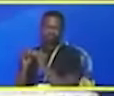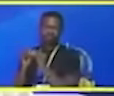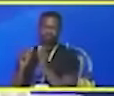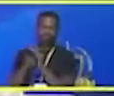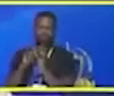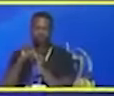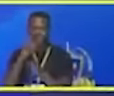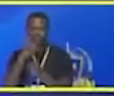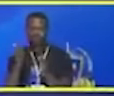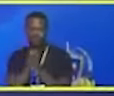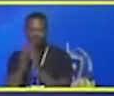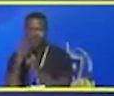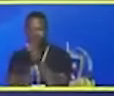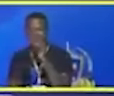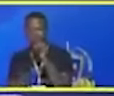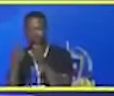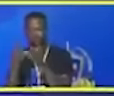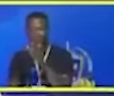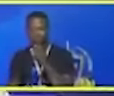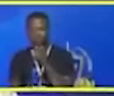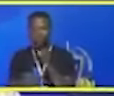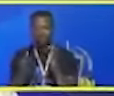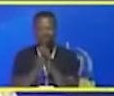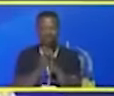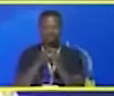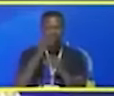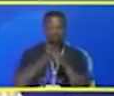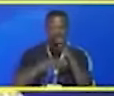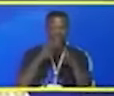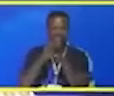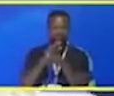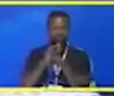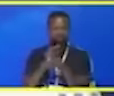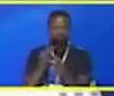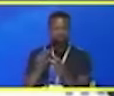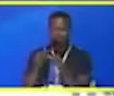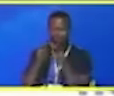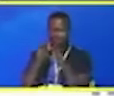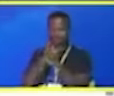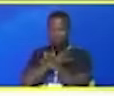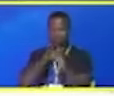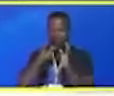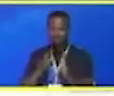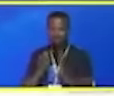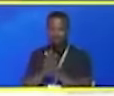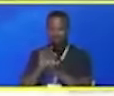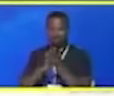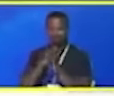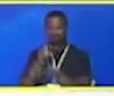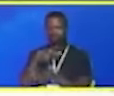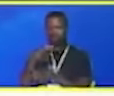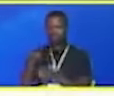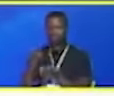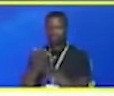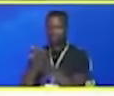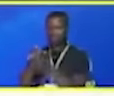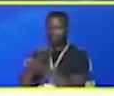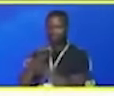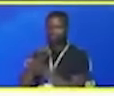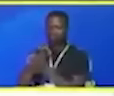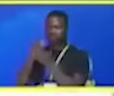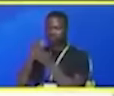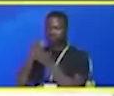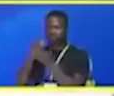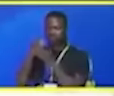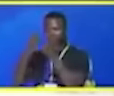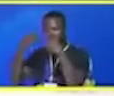one thing that is missing, and this is why the world has looked at the average believer as a nuisance to civilization,